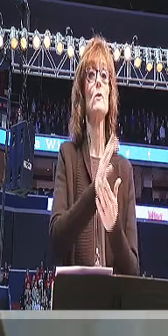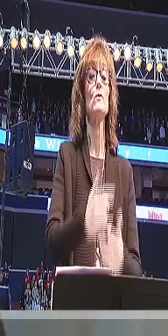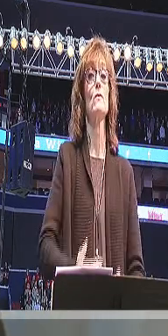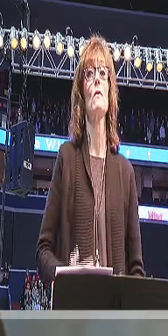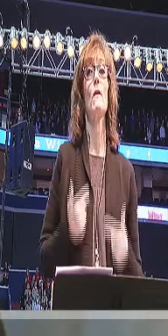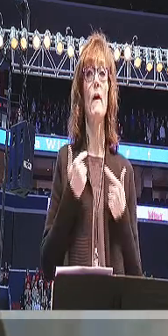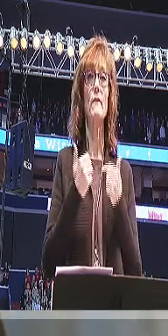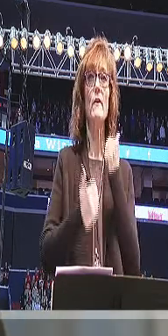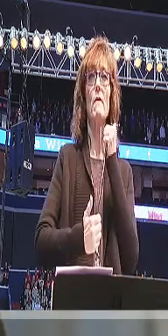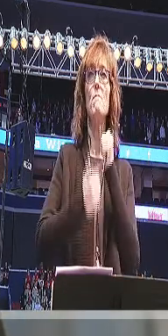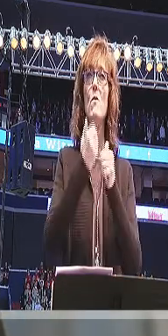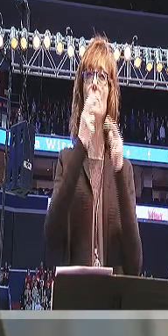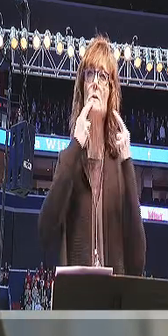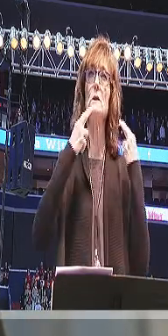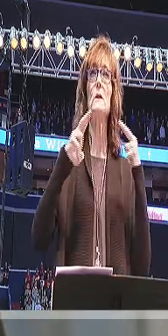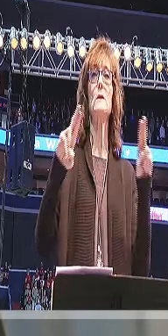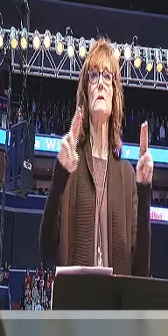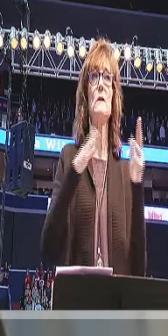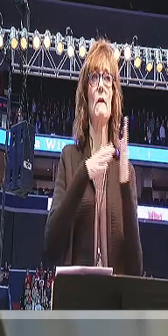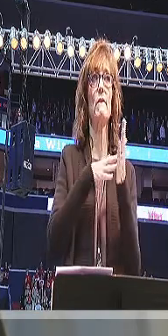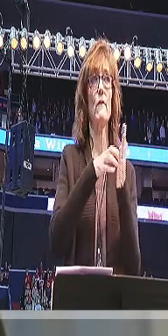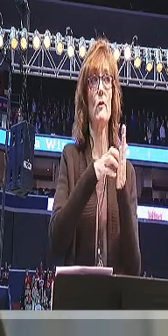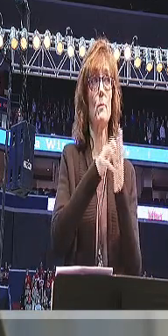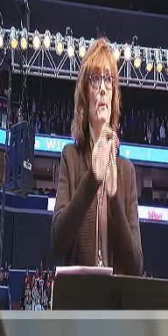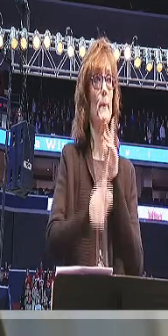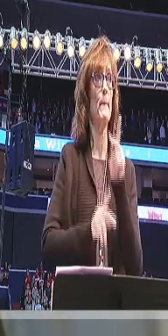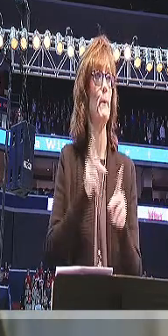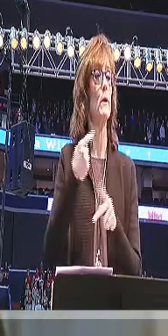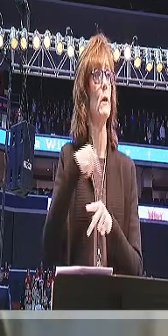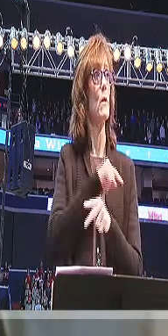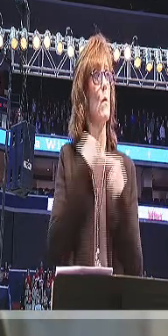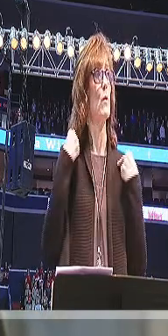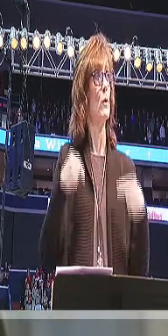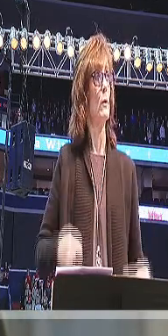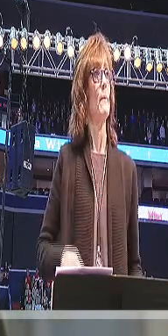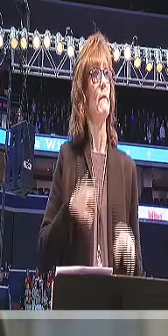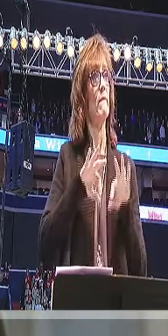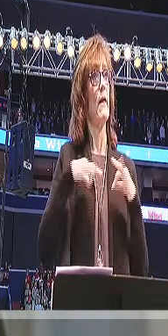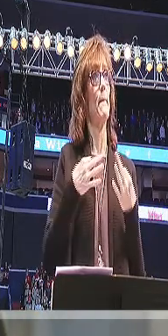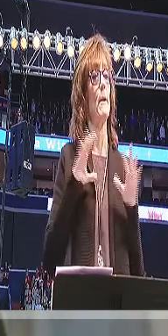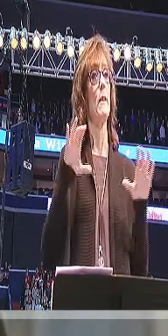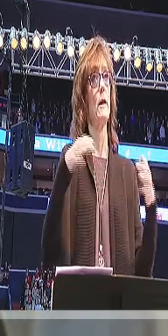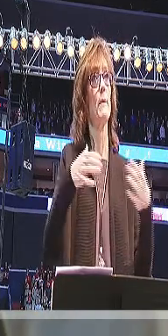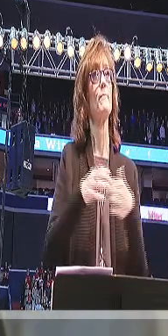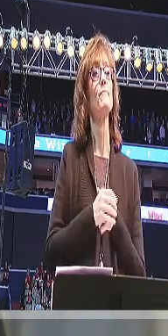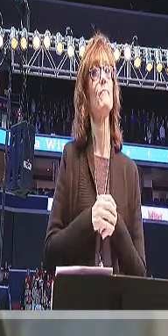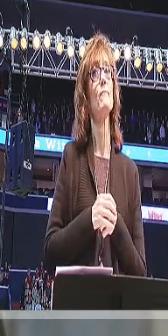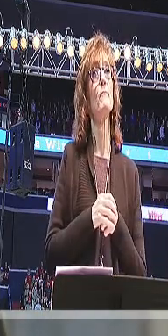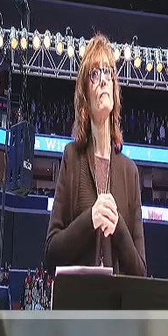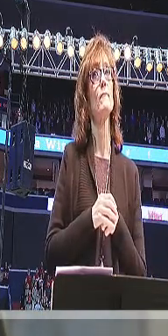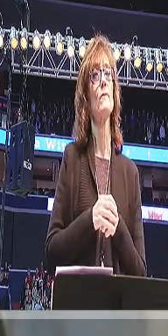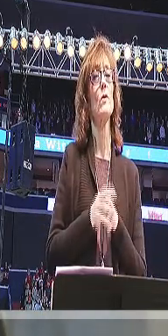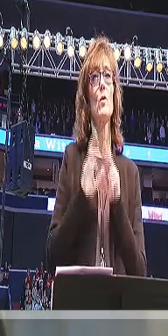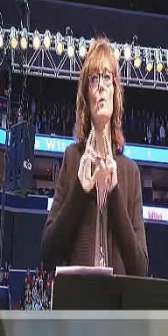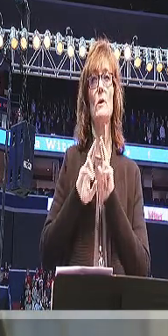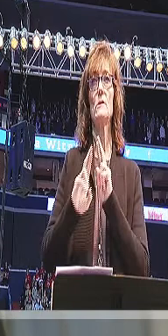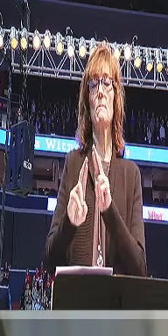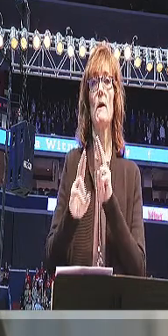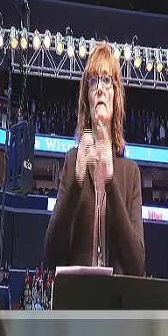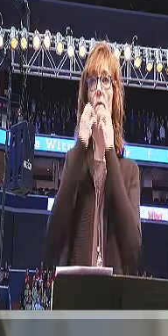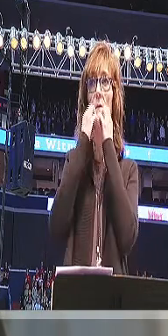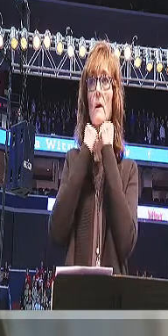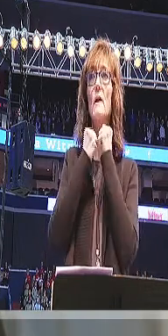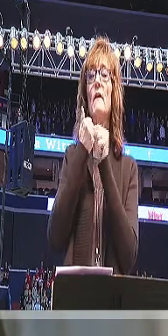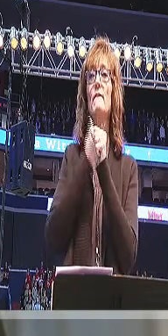most innocent and vulnerable members of our human family. Respect for the sacredness of every human